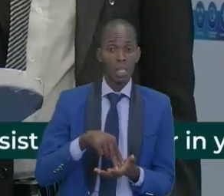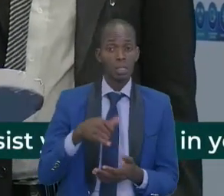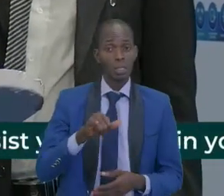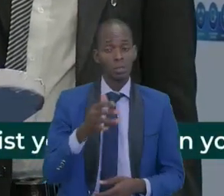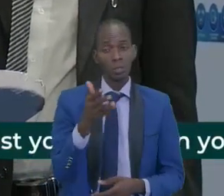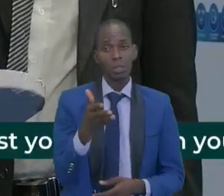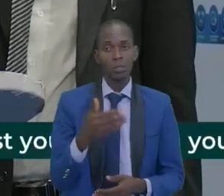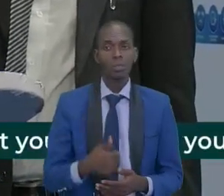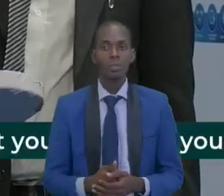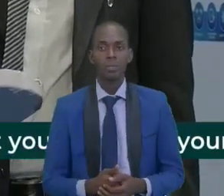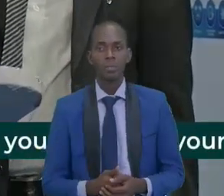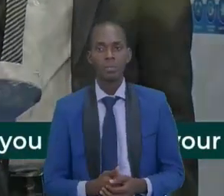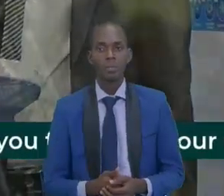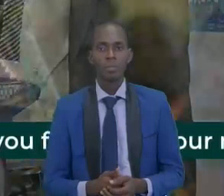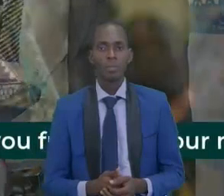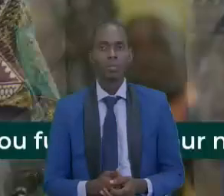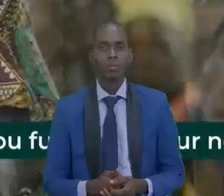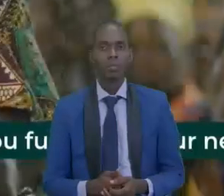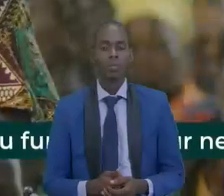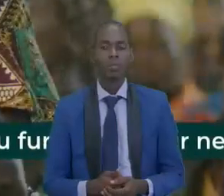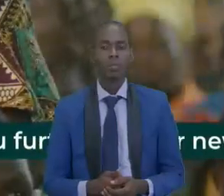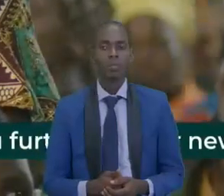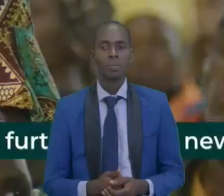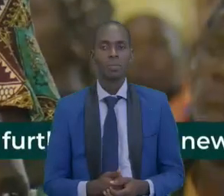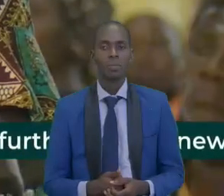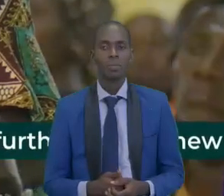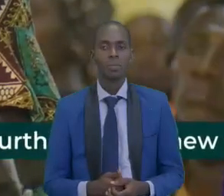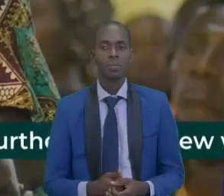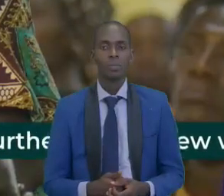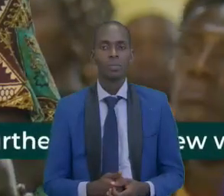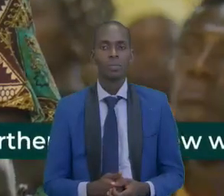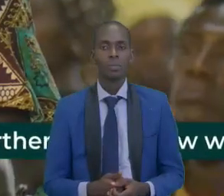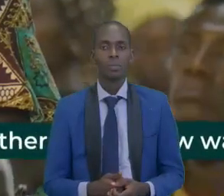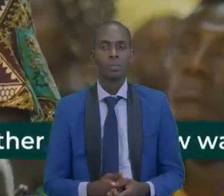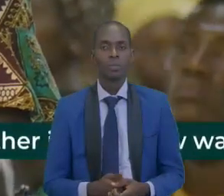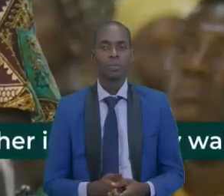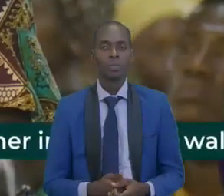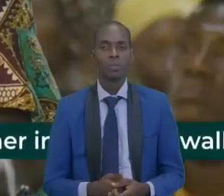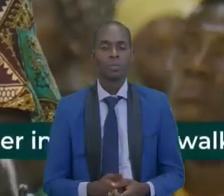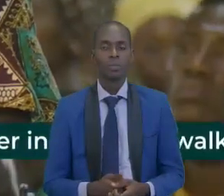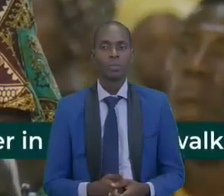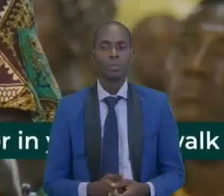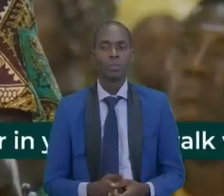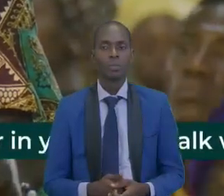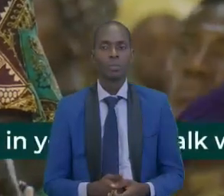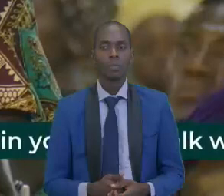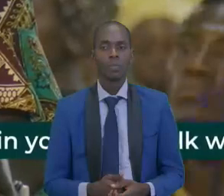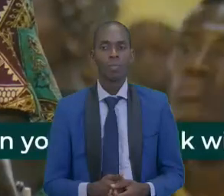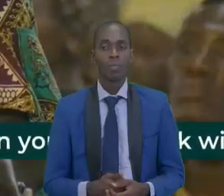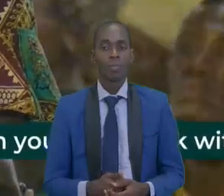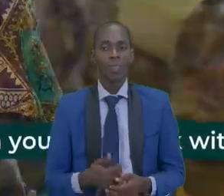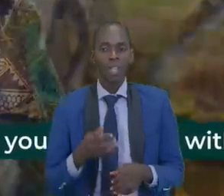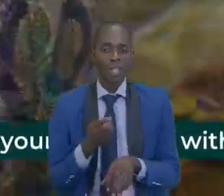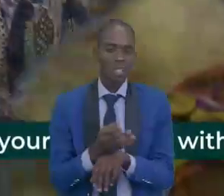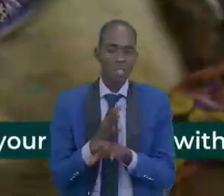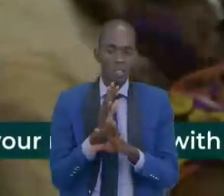conseillers, approchez-vous d'eux et aidez-les à remplir la fiche. Counselors, get near them and help